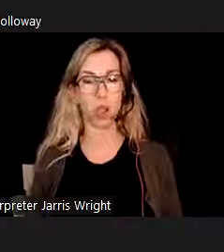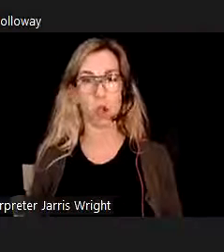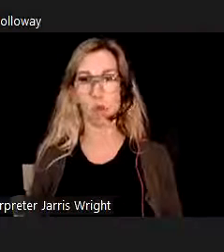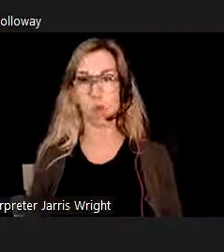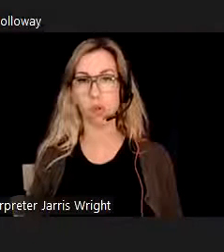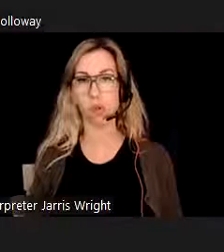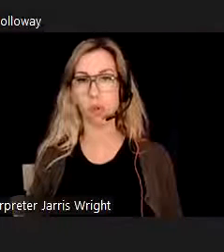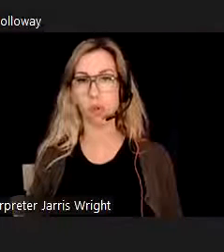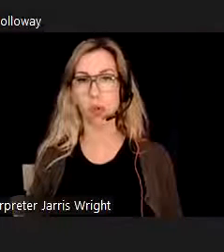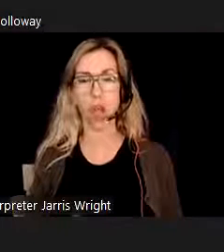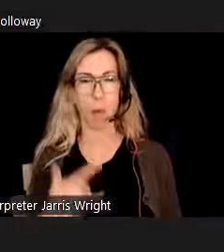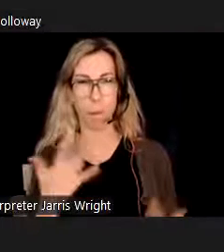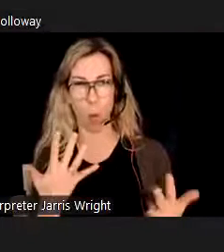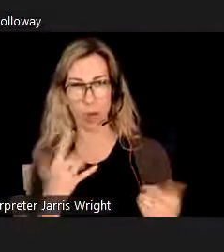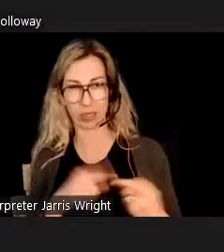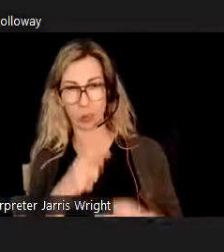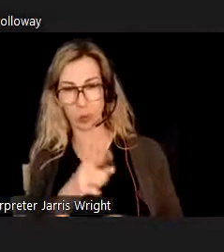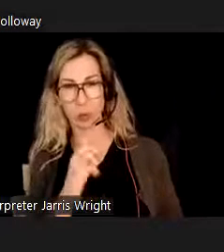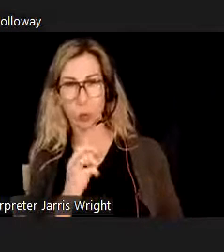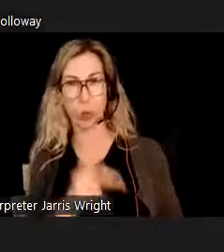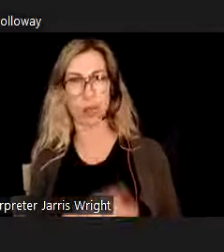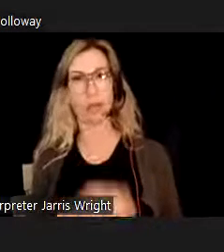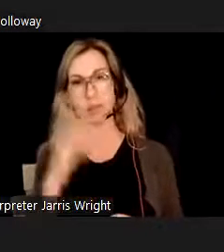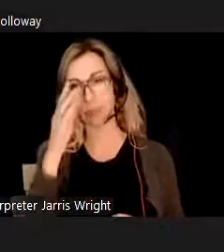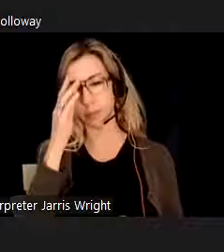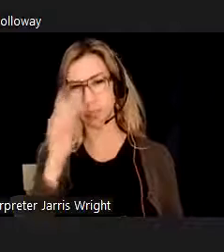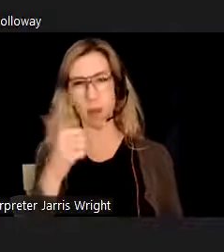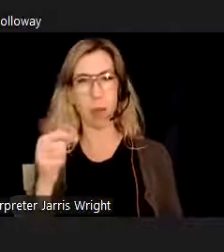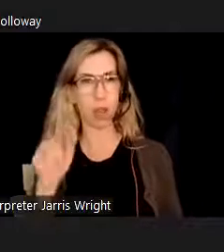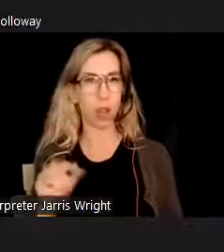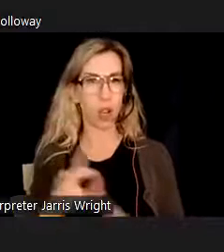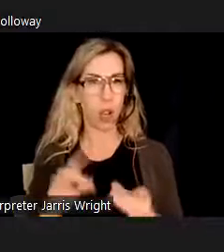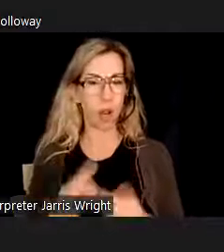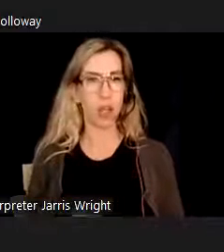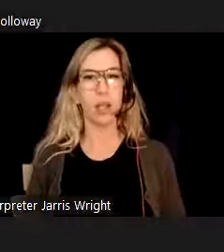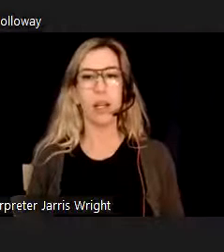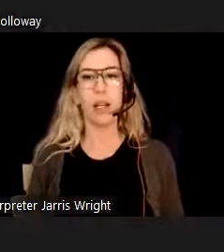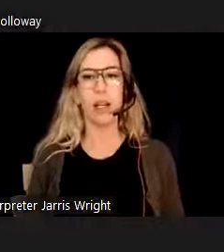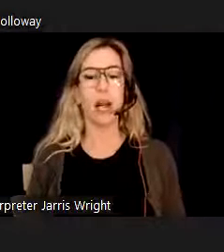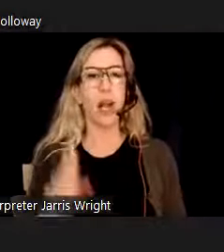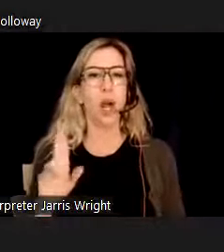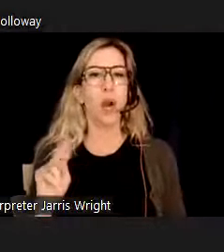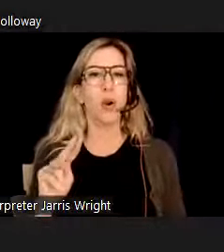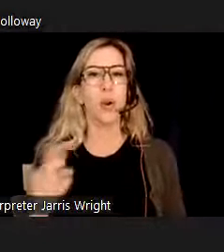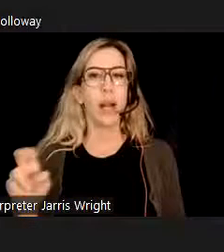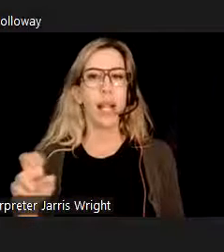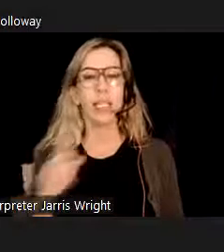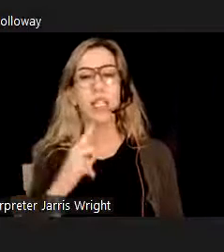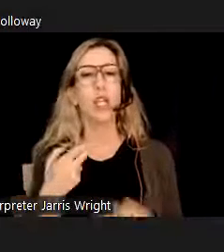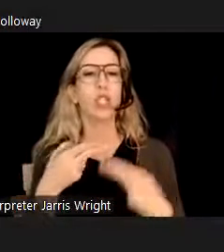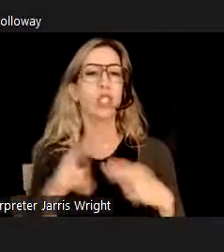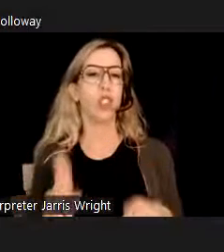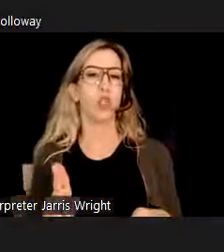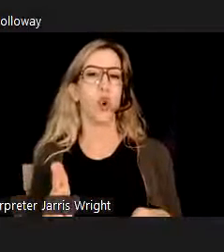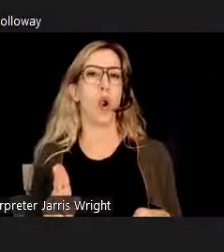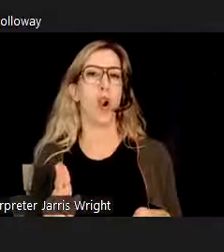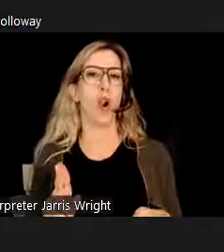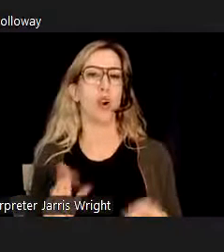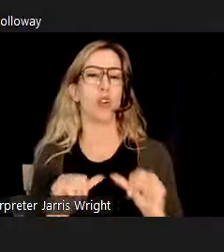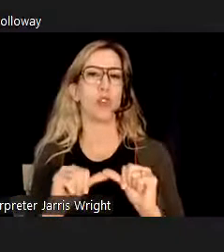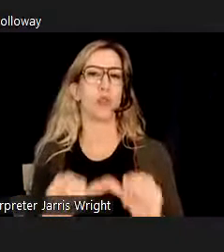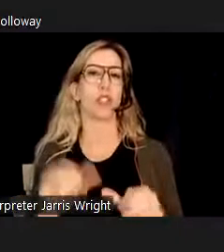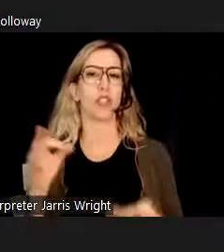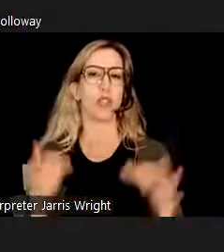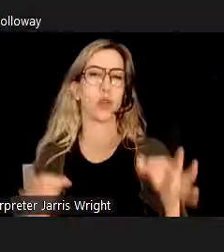I'll wait on that until I get the okay, but here's some other comments from Renee. Shorter duration of court oversight.